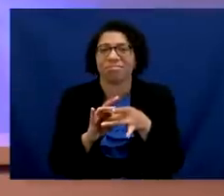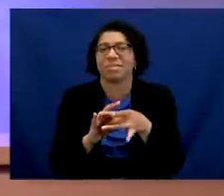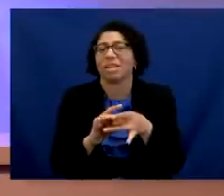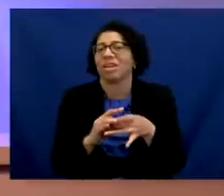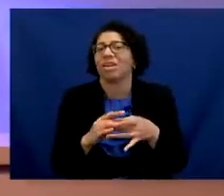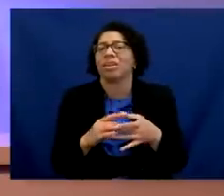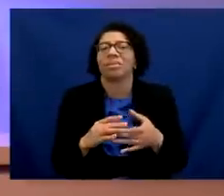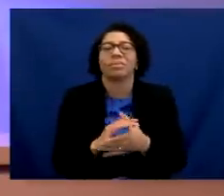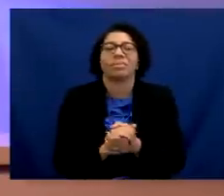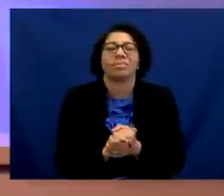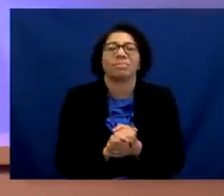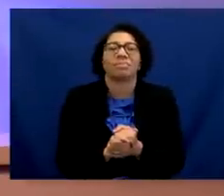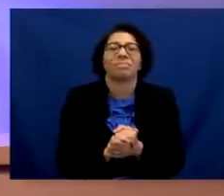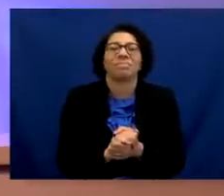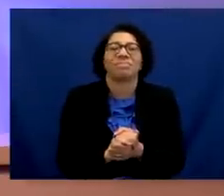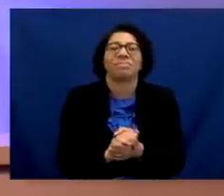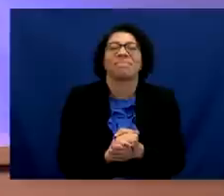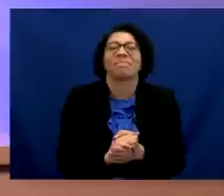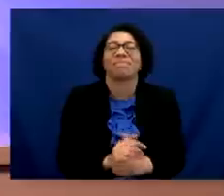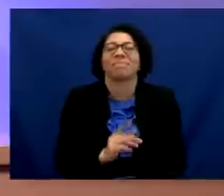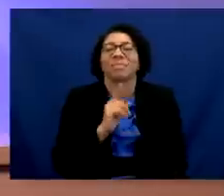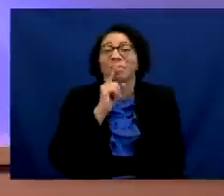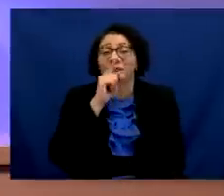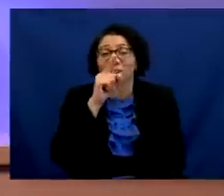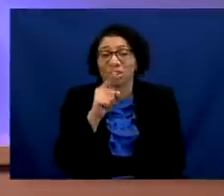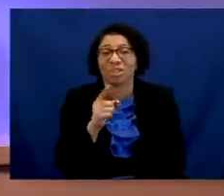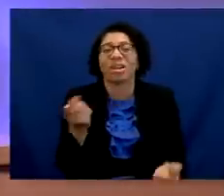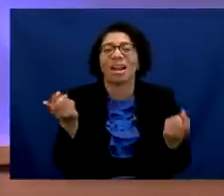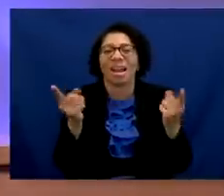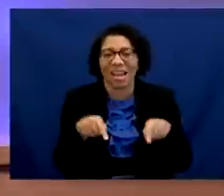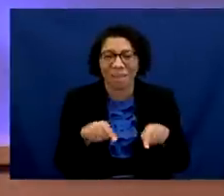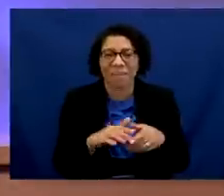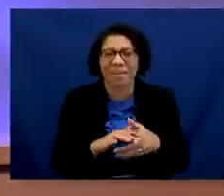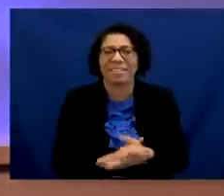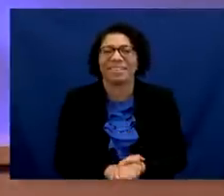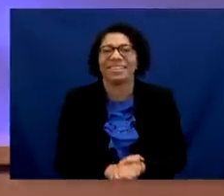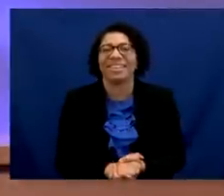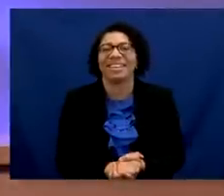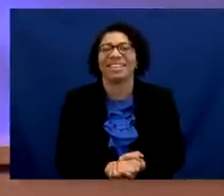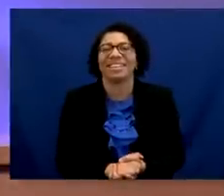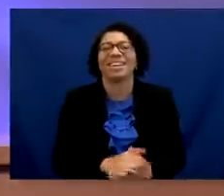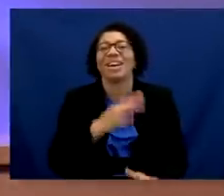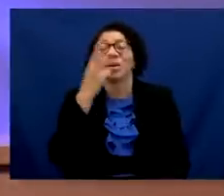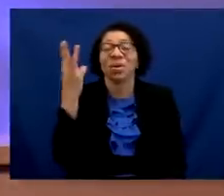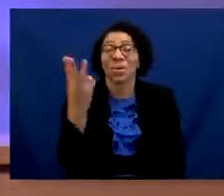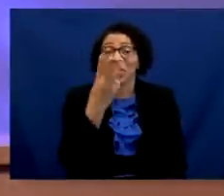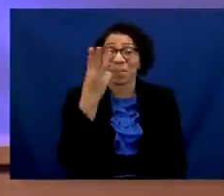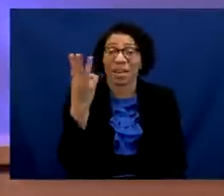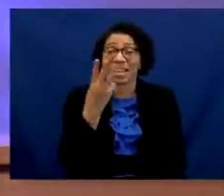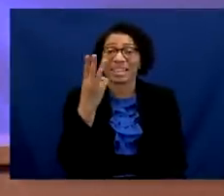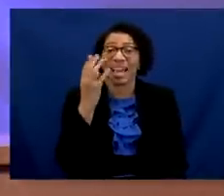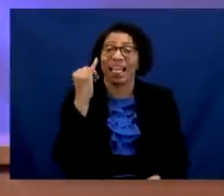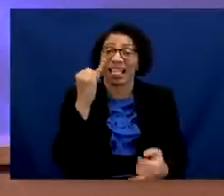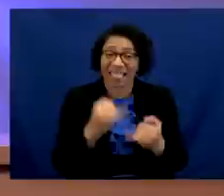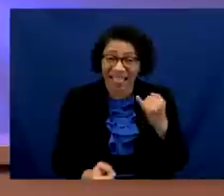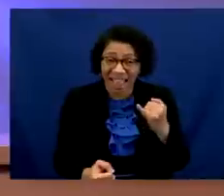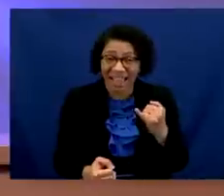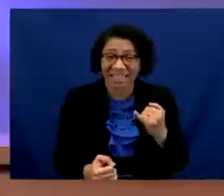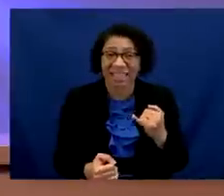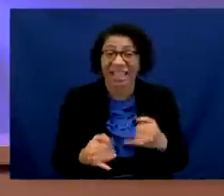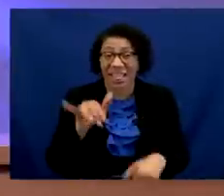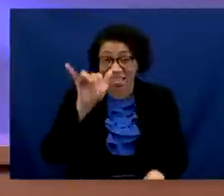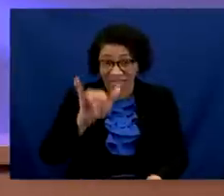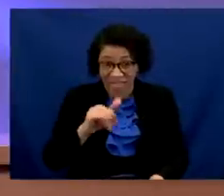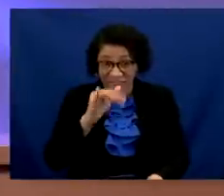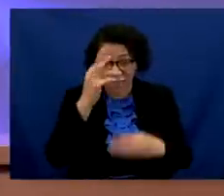Whatever it takes, let's make it happen. Let's make it happen. Our final Bible study for this year will be this coming Wednesday. It is our final Bible study. Of course, we will go on